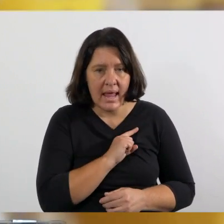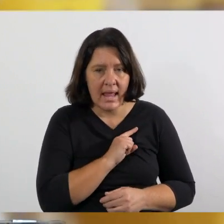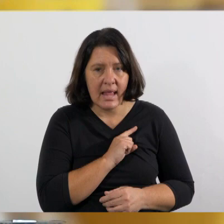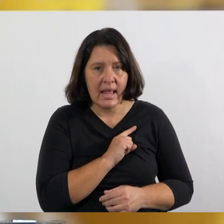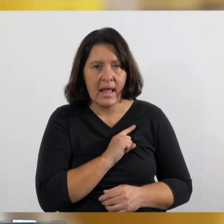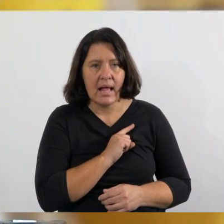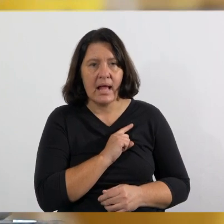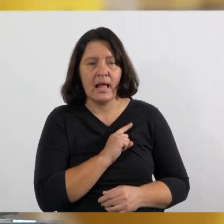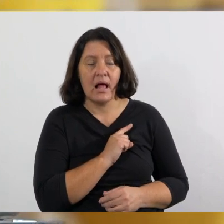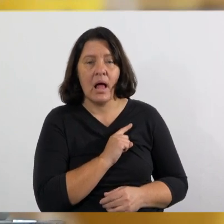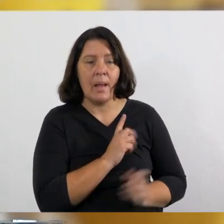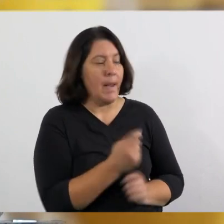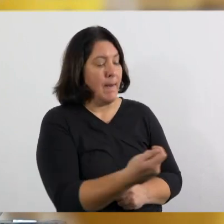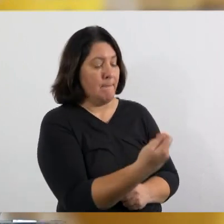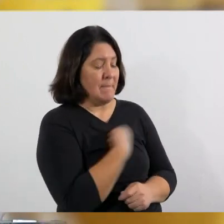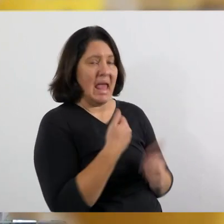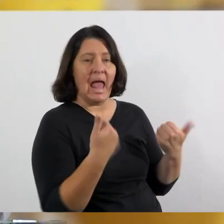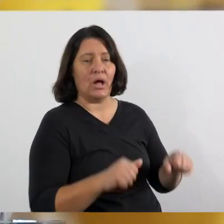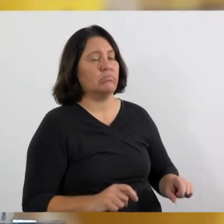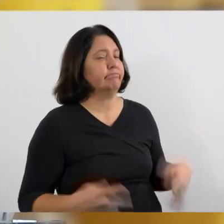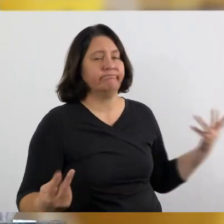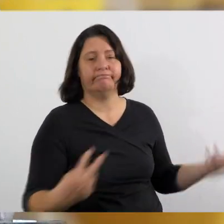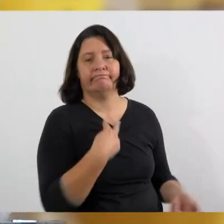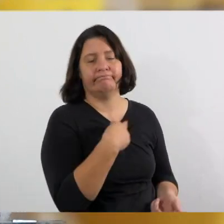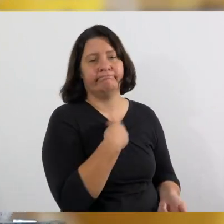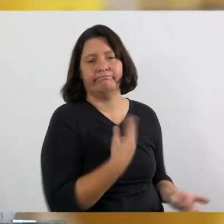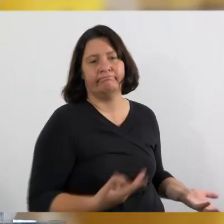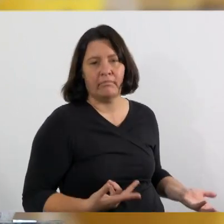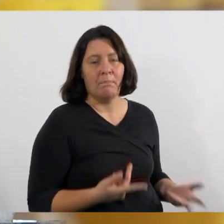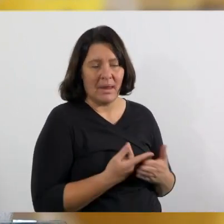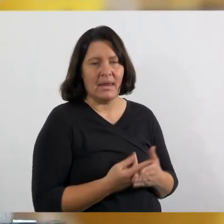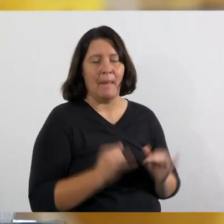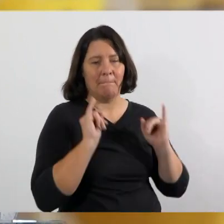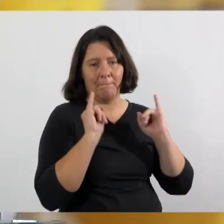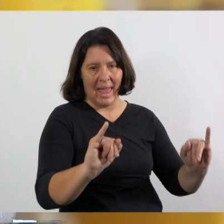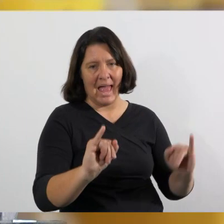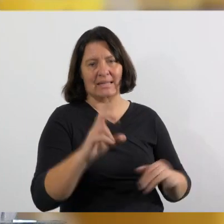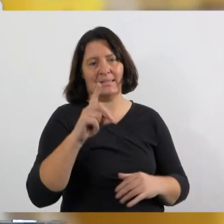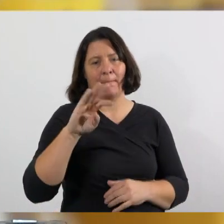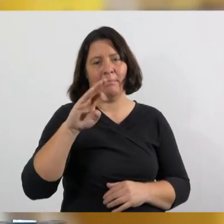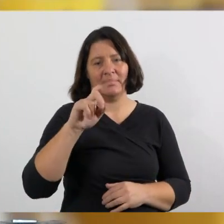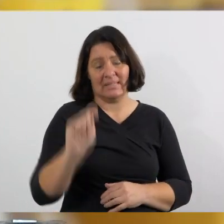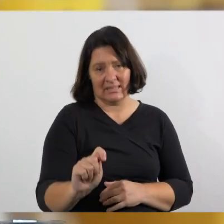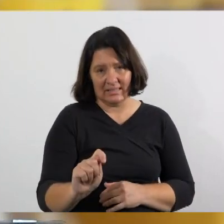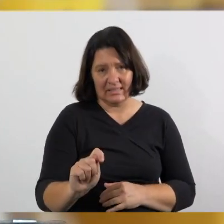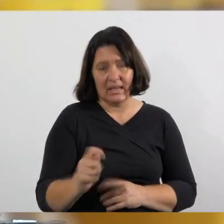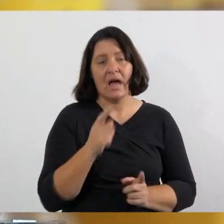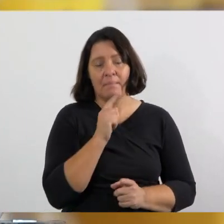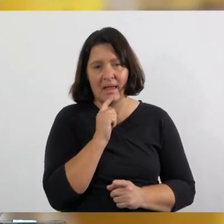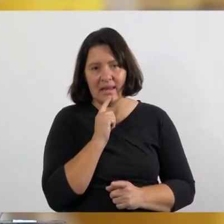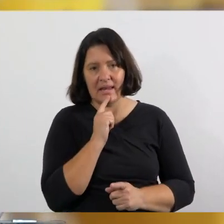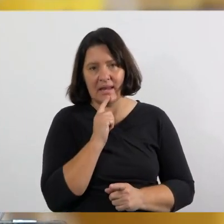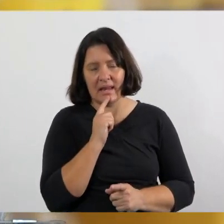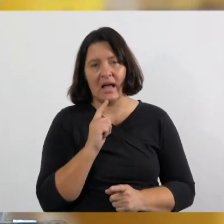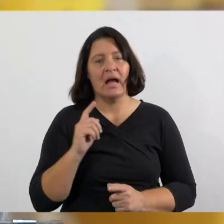result of debtors that are no longer able to pay their accounts, and we call those bad debts. They will therefore decrease